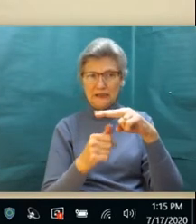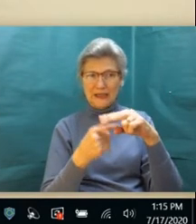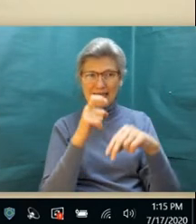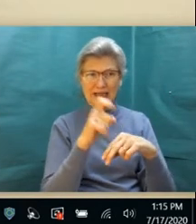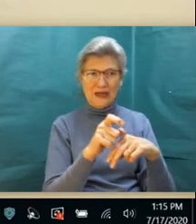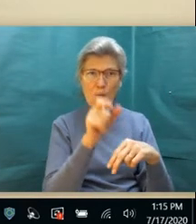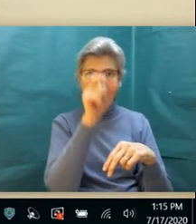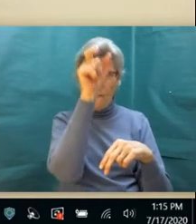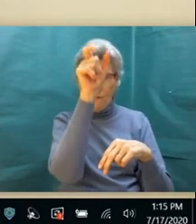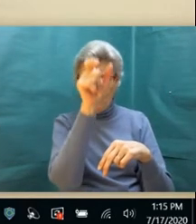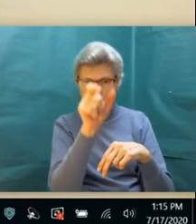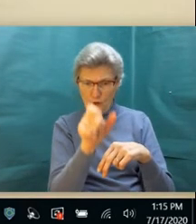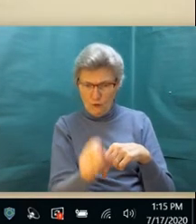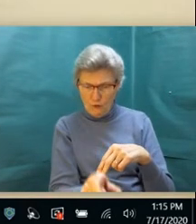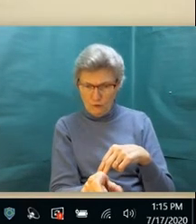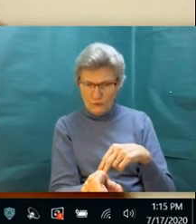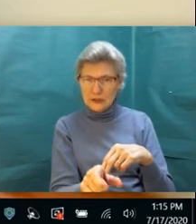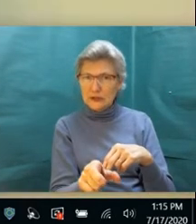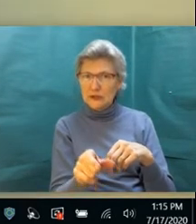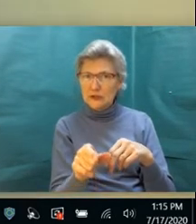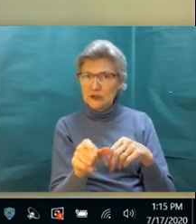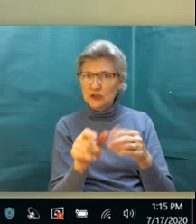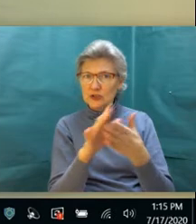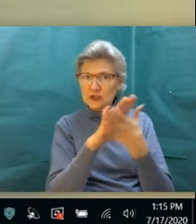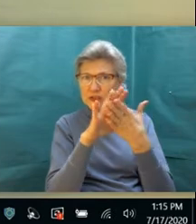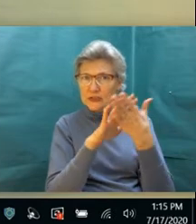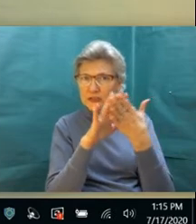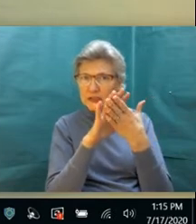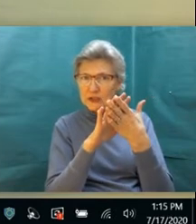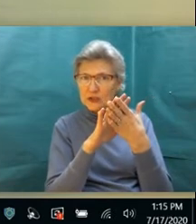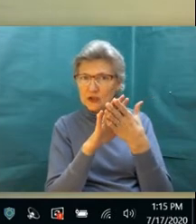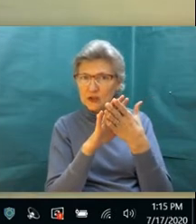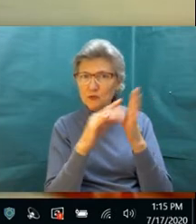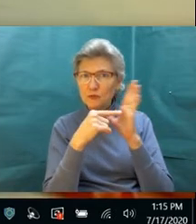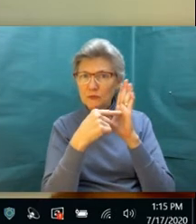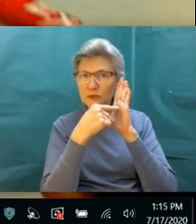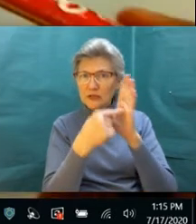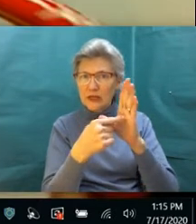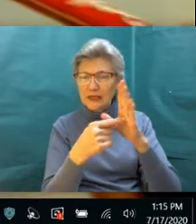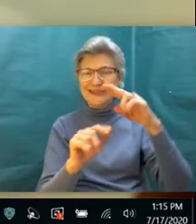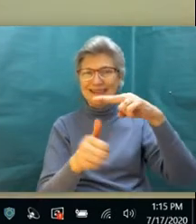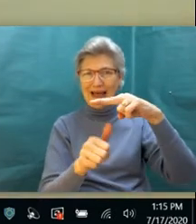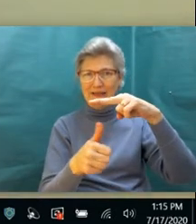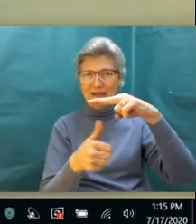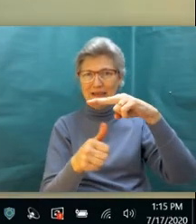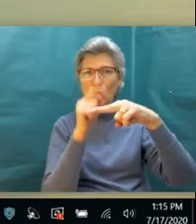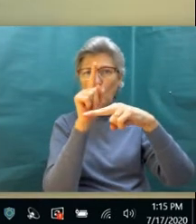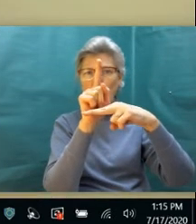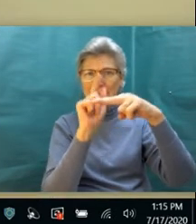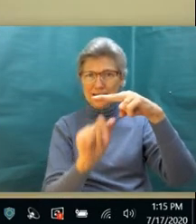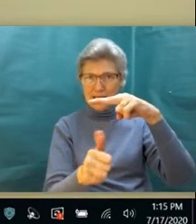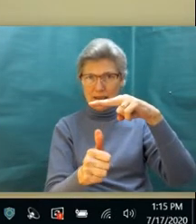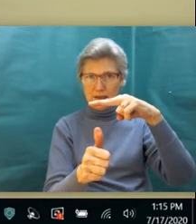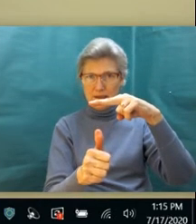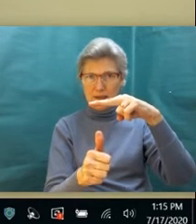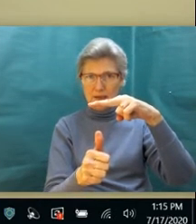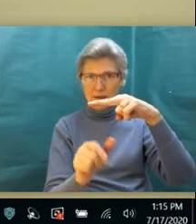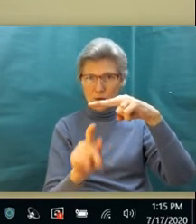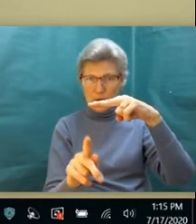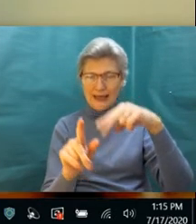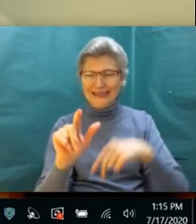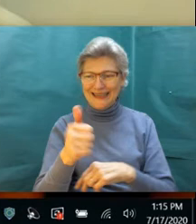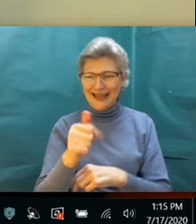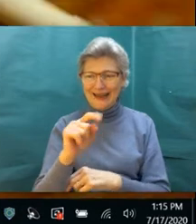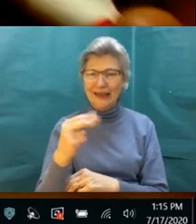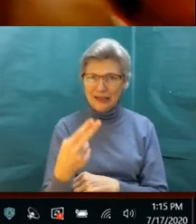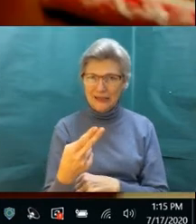need one full column to be shaded in order for there to be 1/10 in this number. And